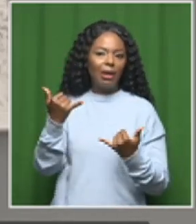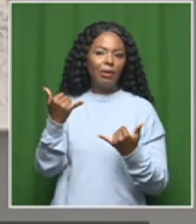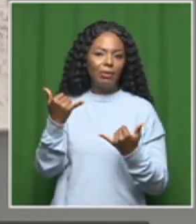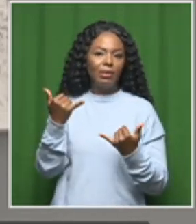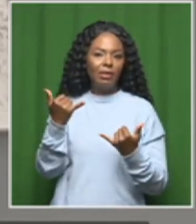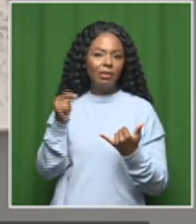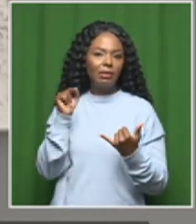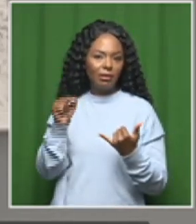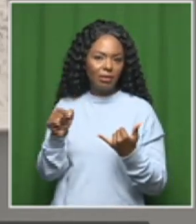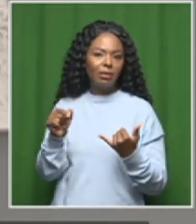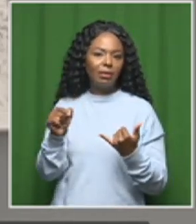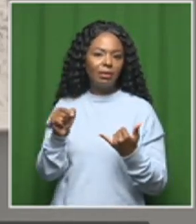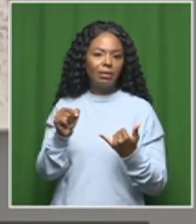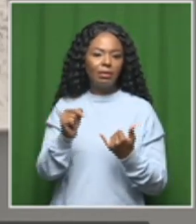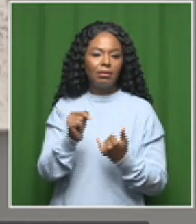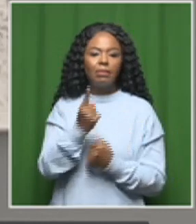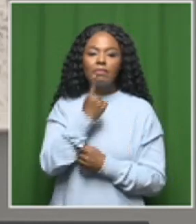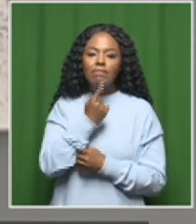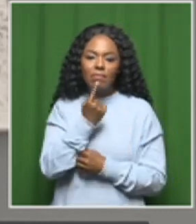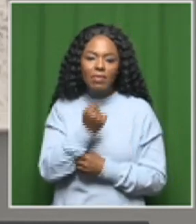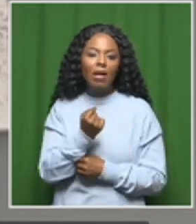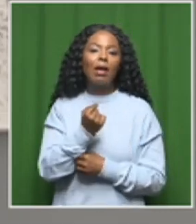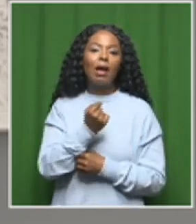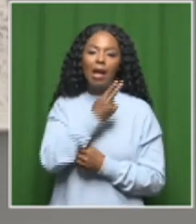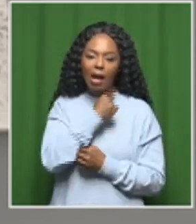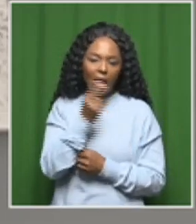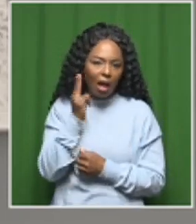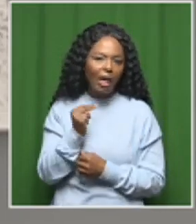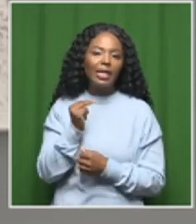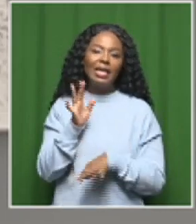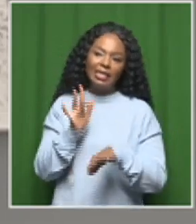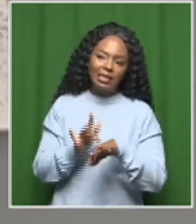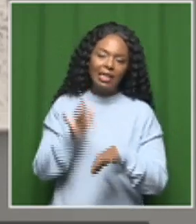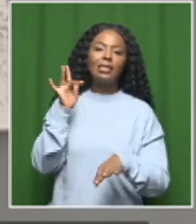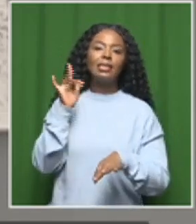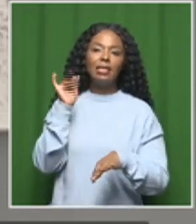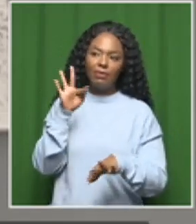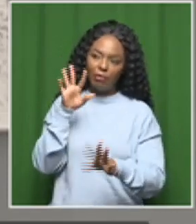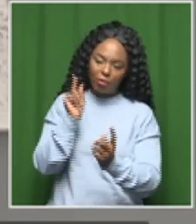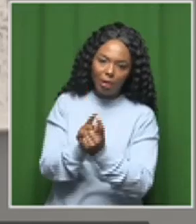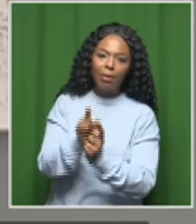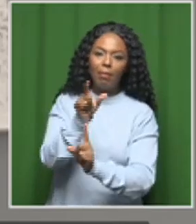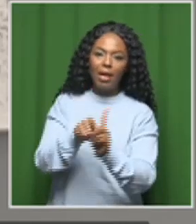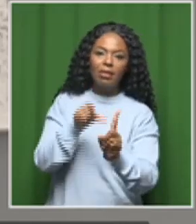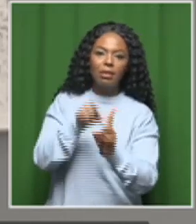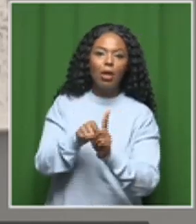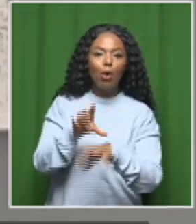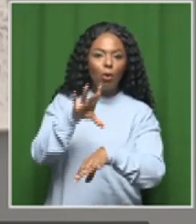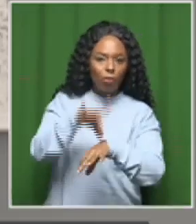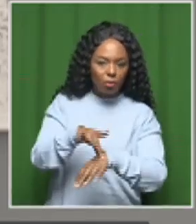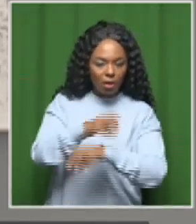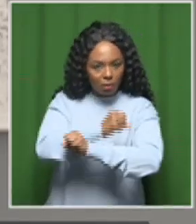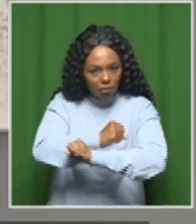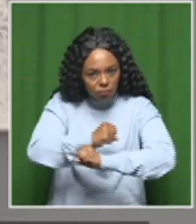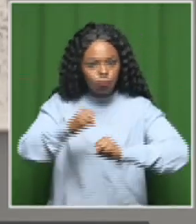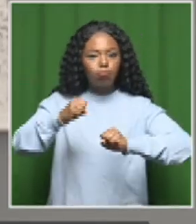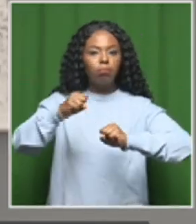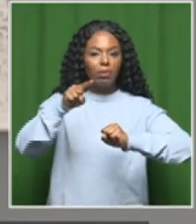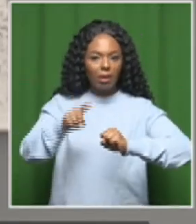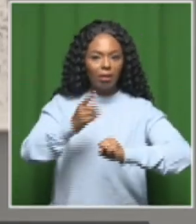kindness. You might see someone and in your eyes they look obese, and you are processing that